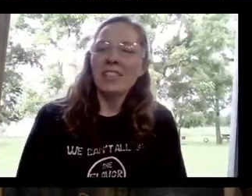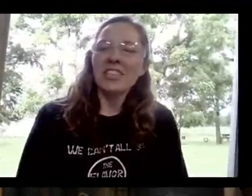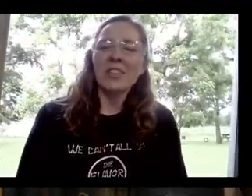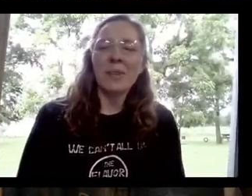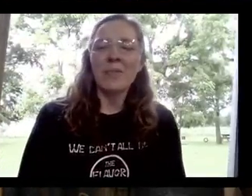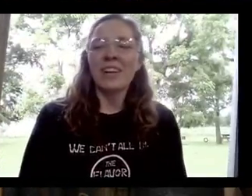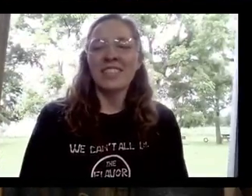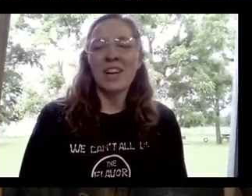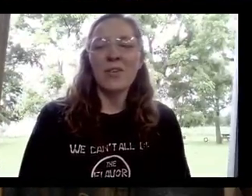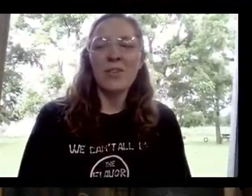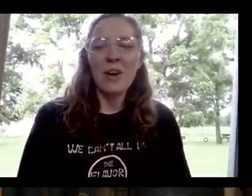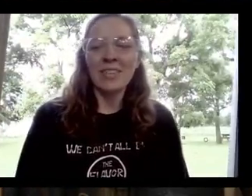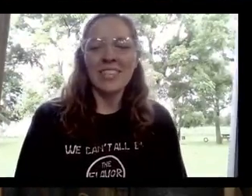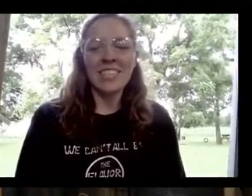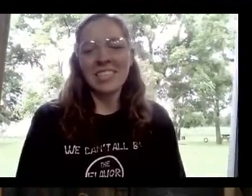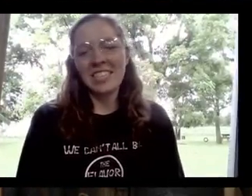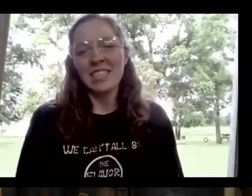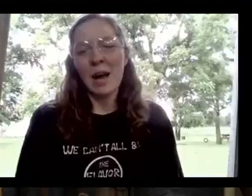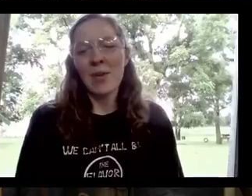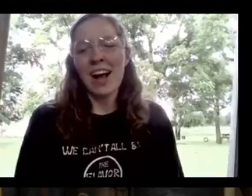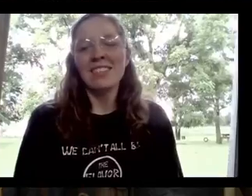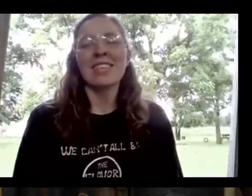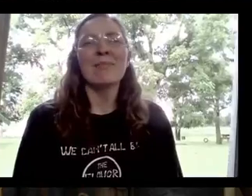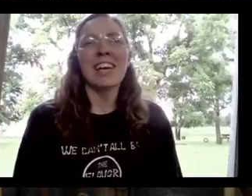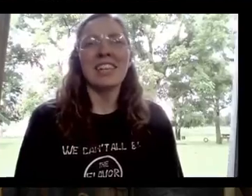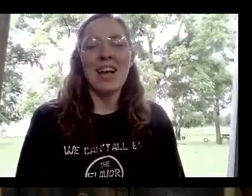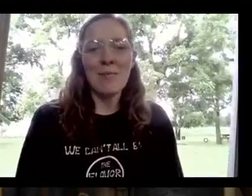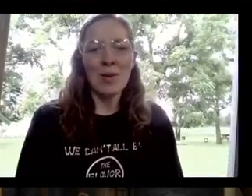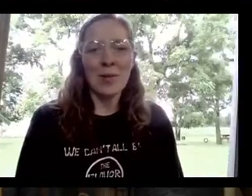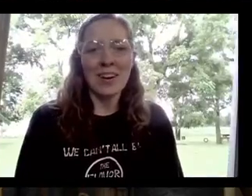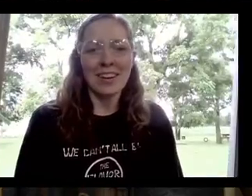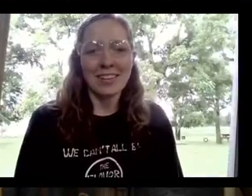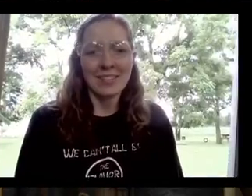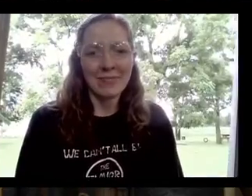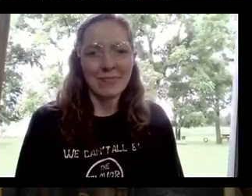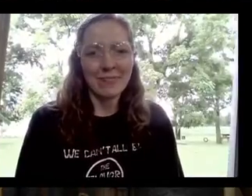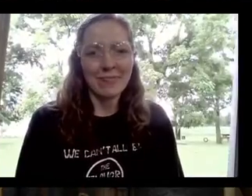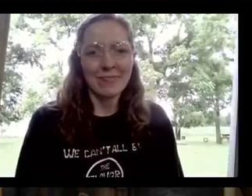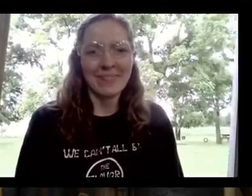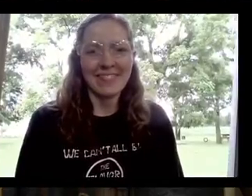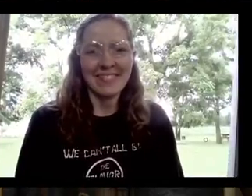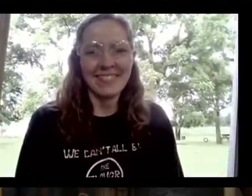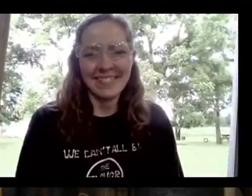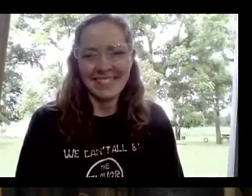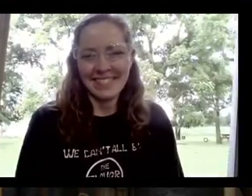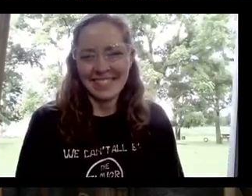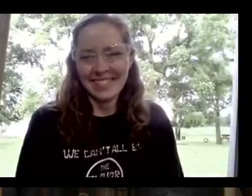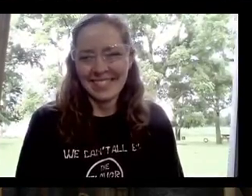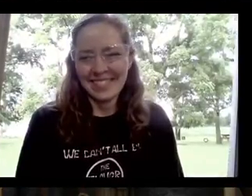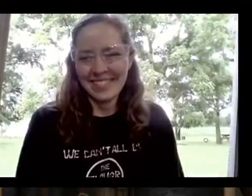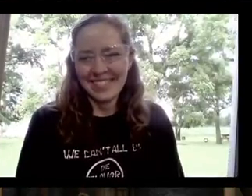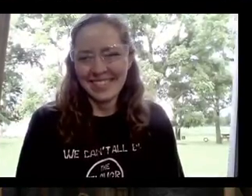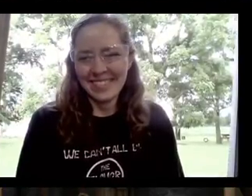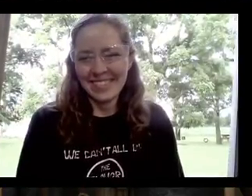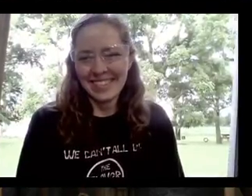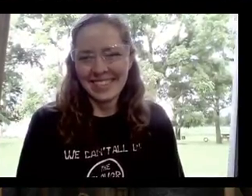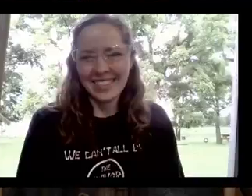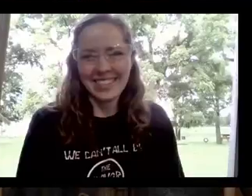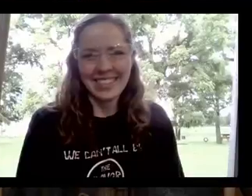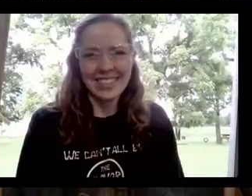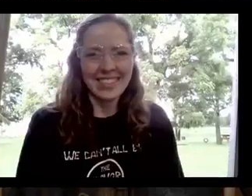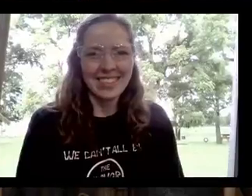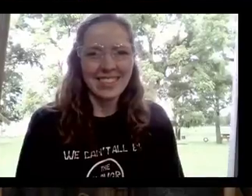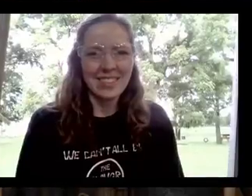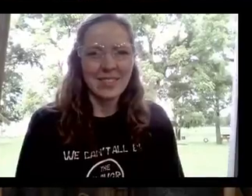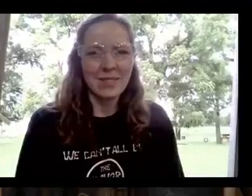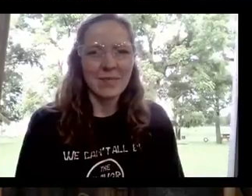mostly watching the reruns though. No assistance this time around, seems like a lot more work. Yeah, Dan. For those of you who don't know